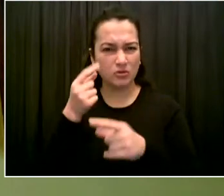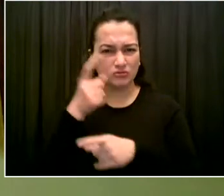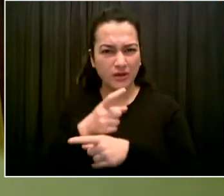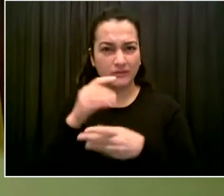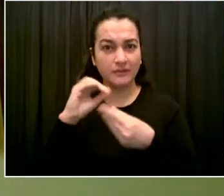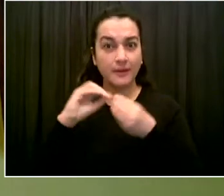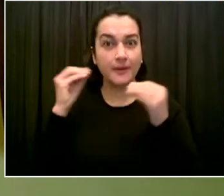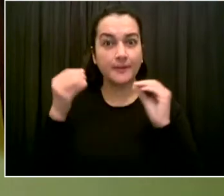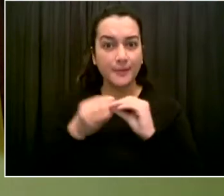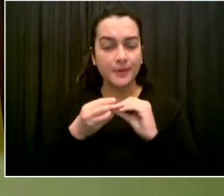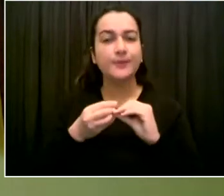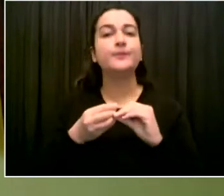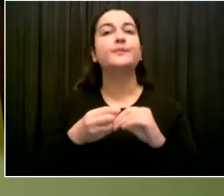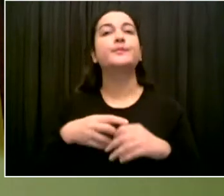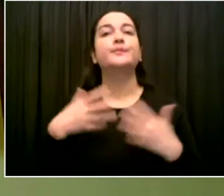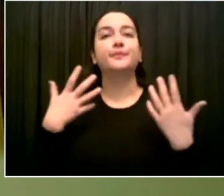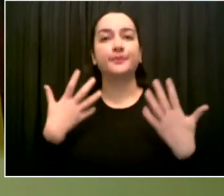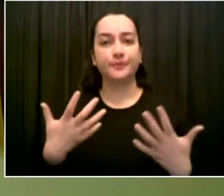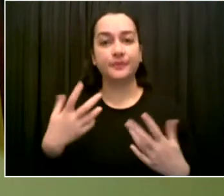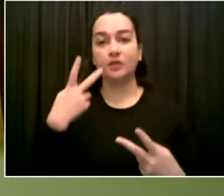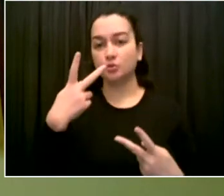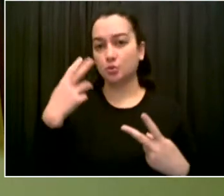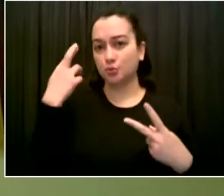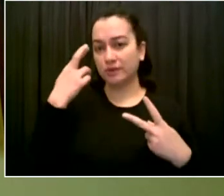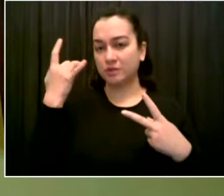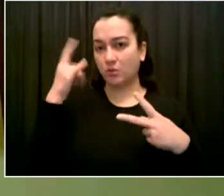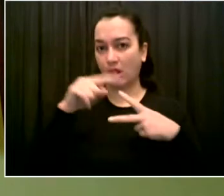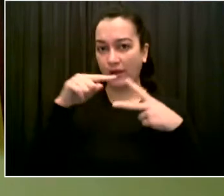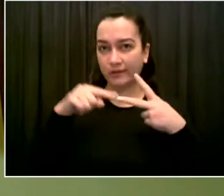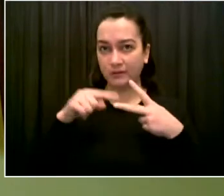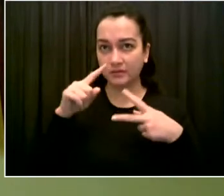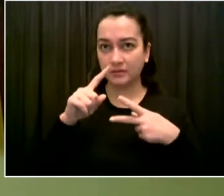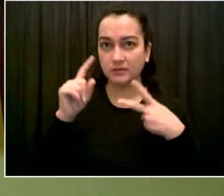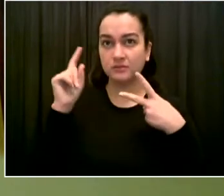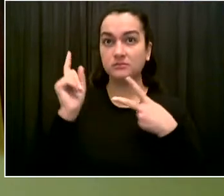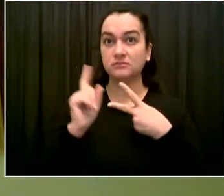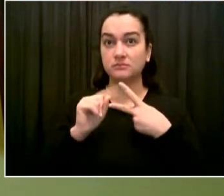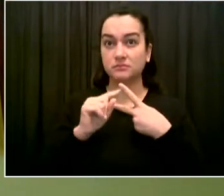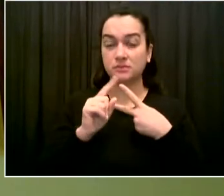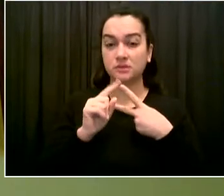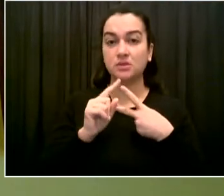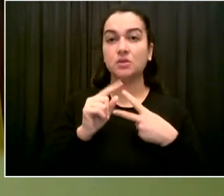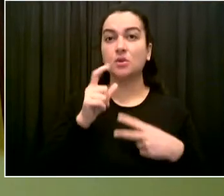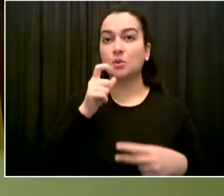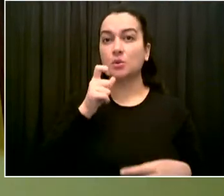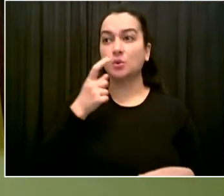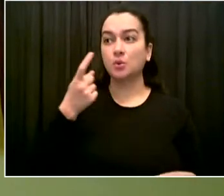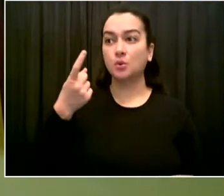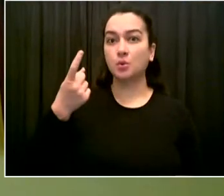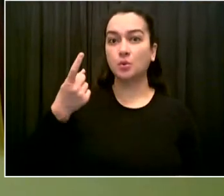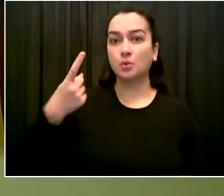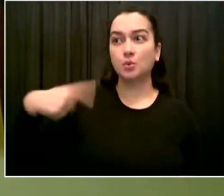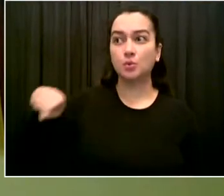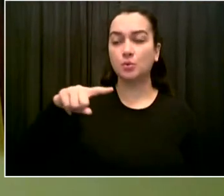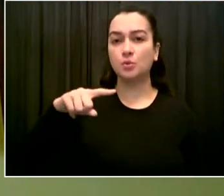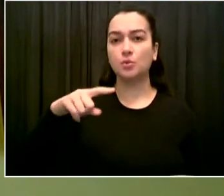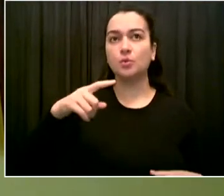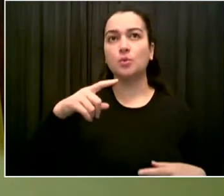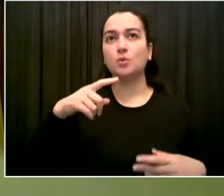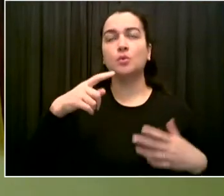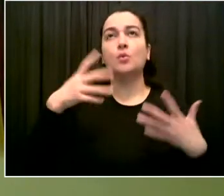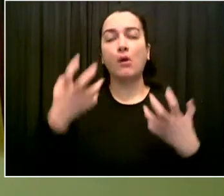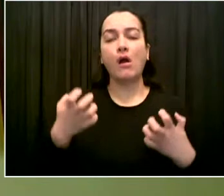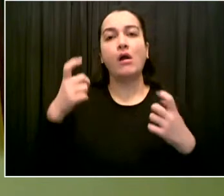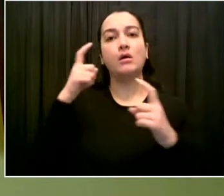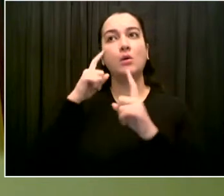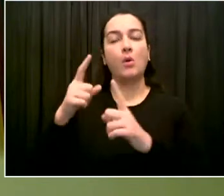of disease down, particularly severe disease down, because we know that there are going to continue to be people, particularly children, who are not eligible